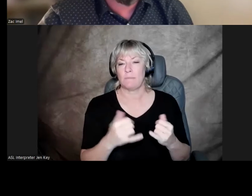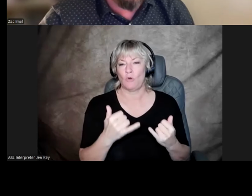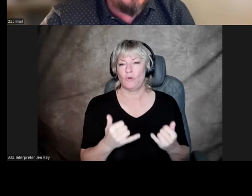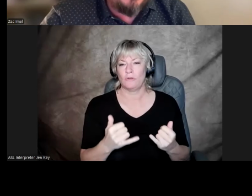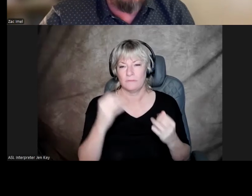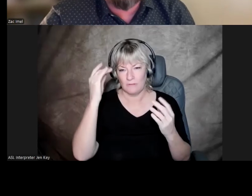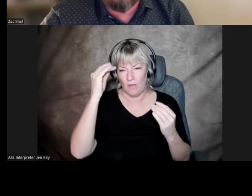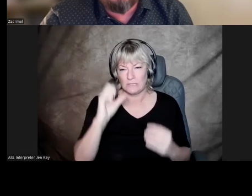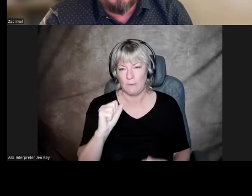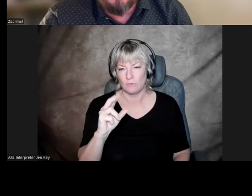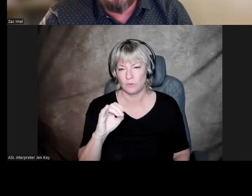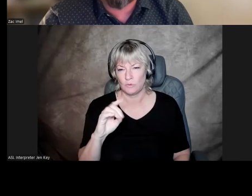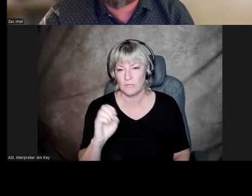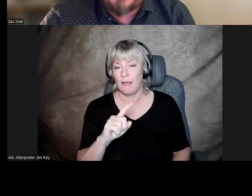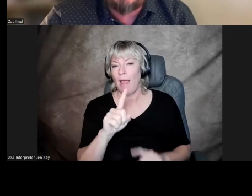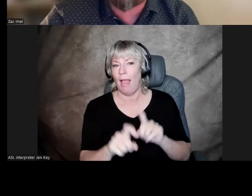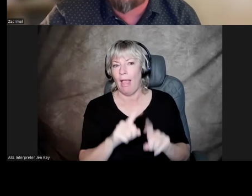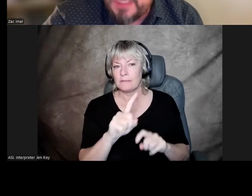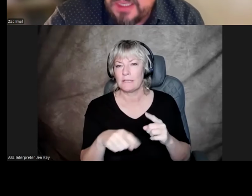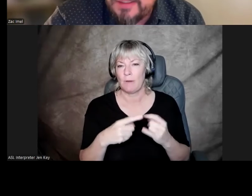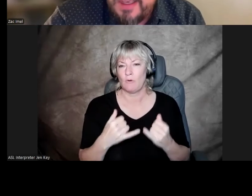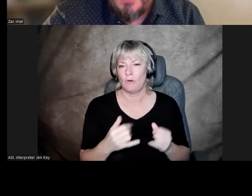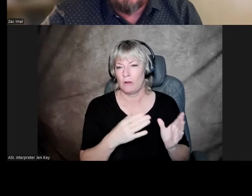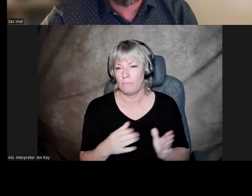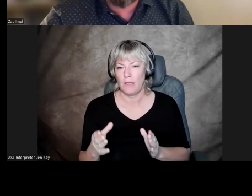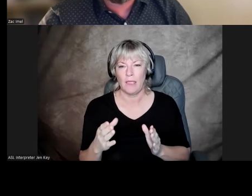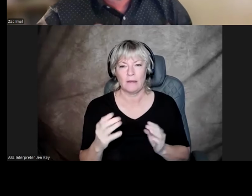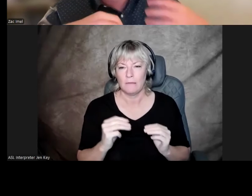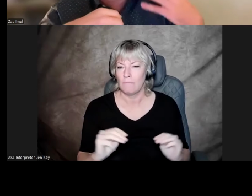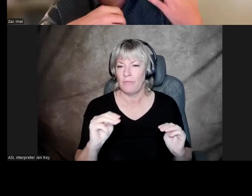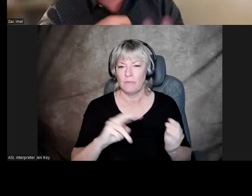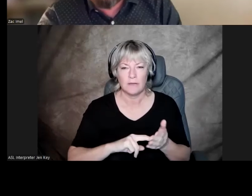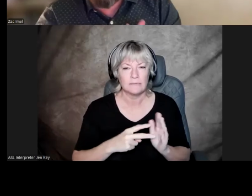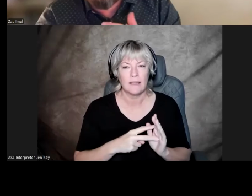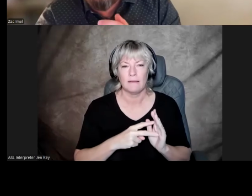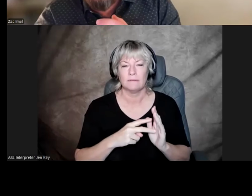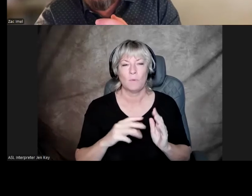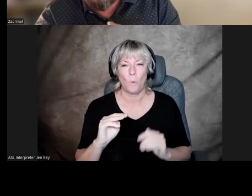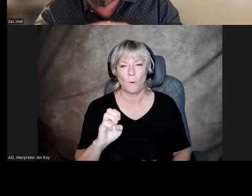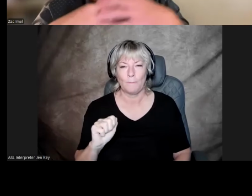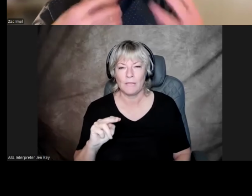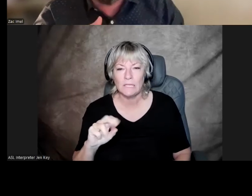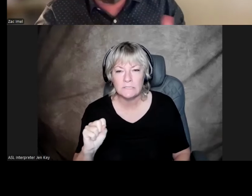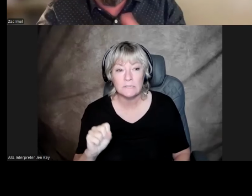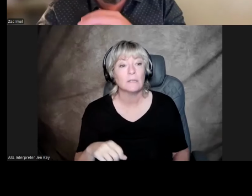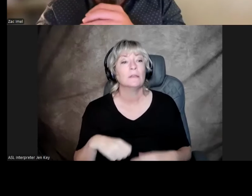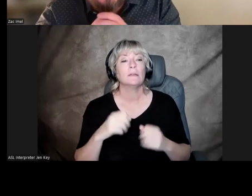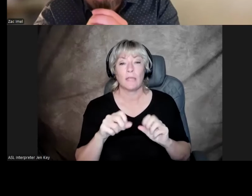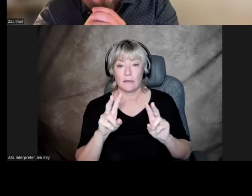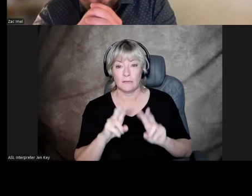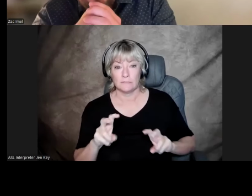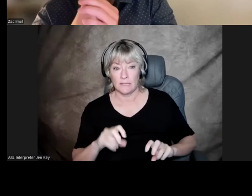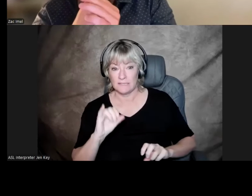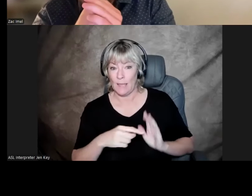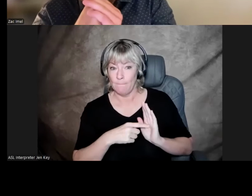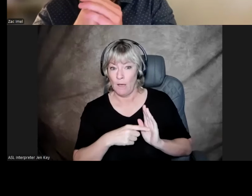ideation, asking about a current plan or method, intent or means. And then we can assess is that model as